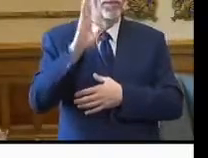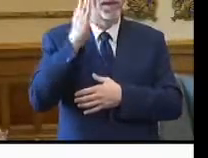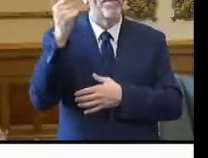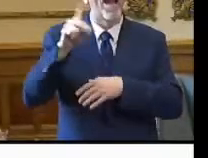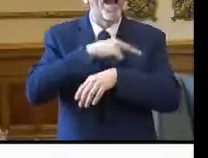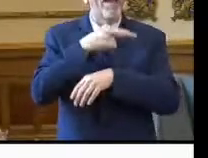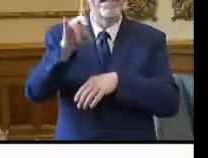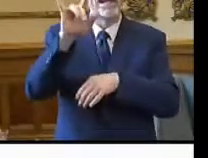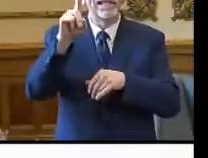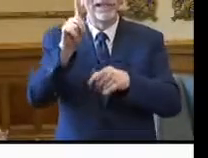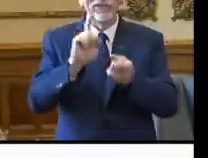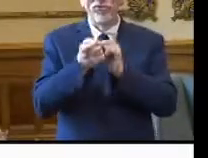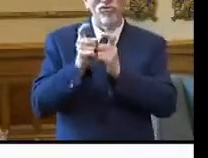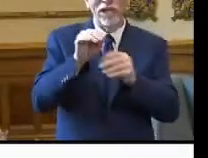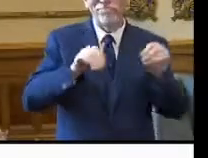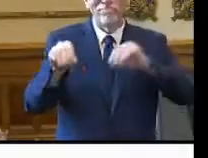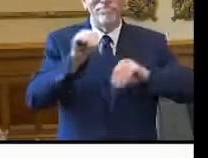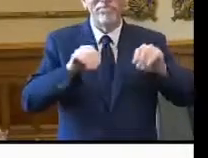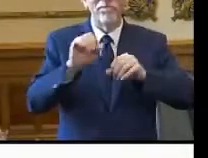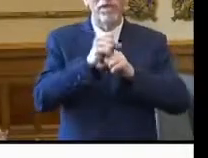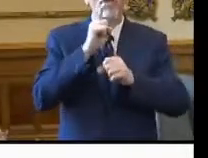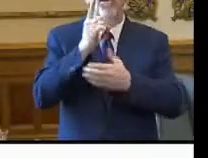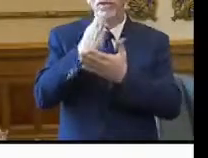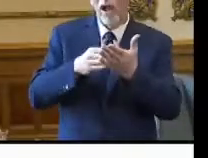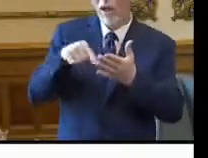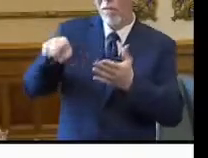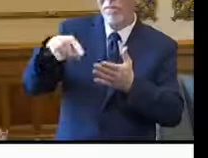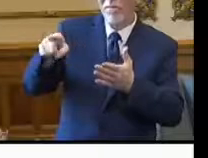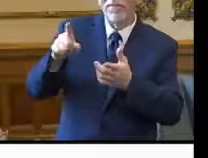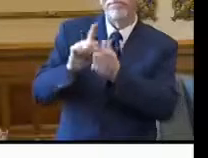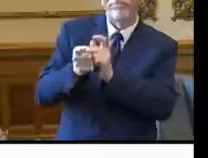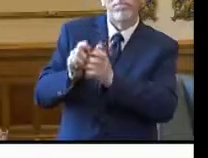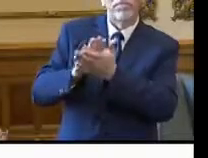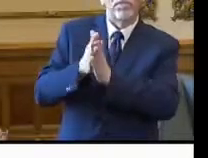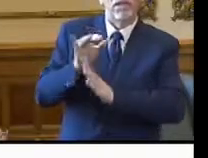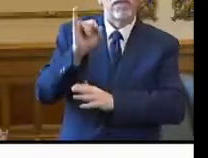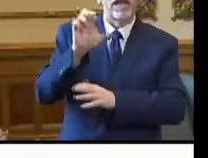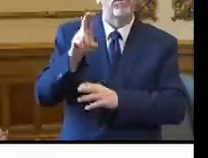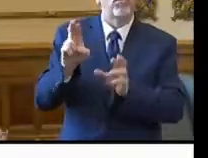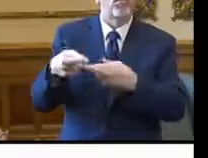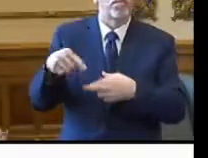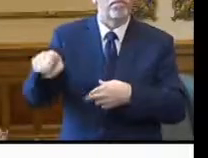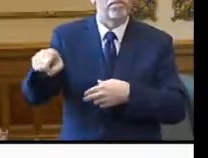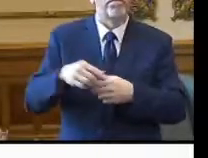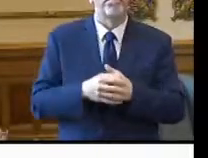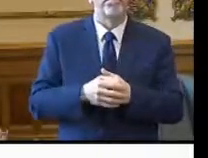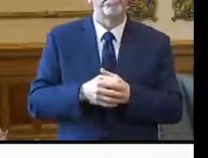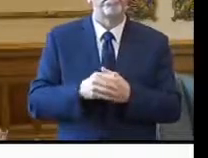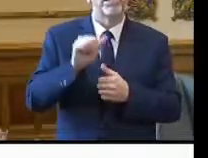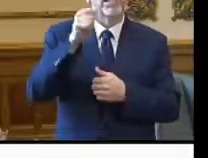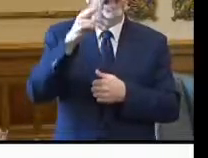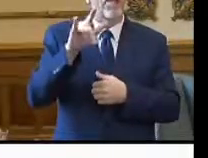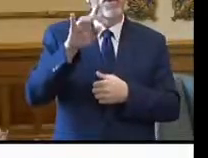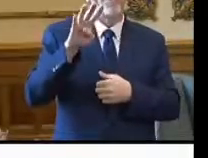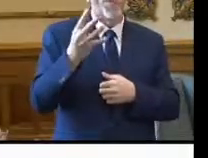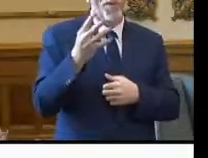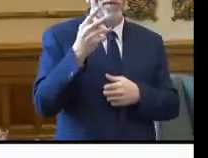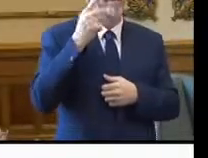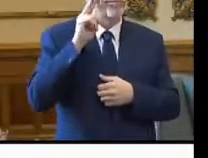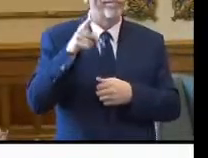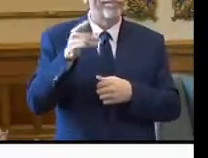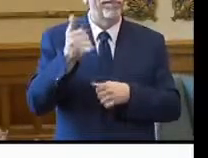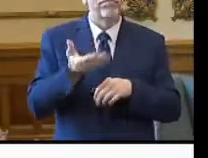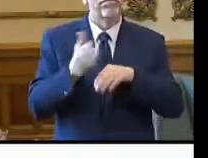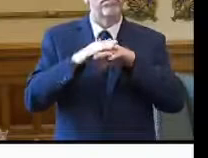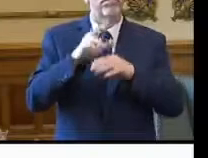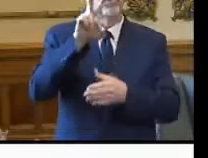done such an incredible job of converting every possible room into an ICU room. And by April 4th, that had jumped to